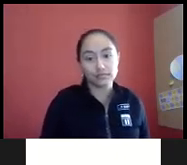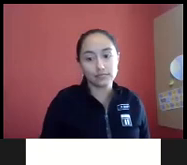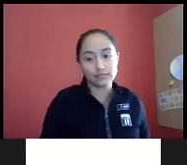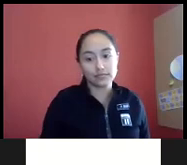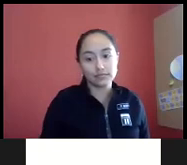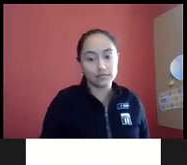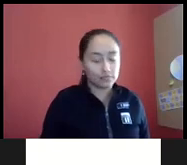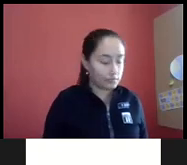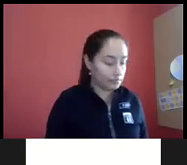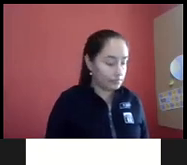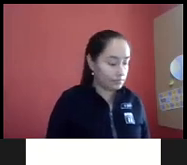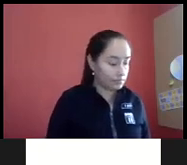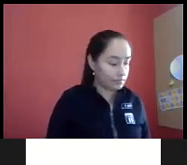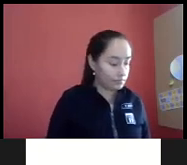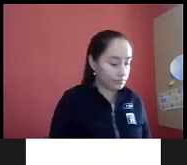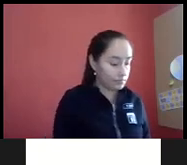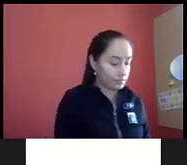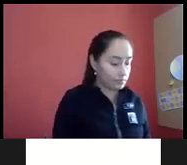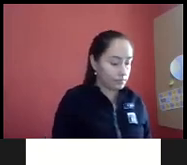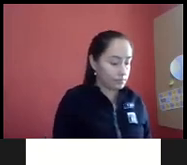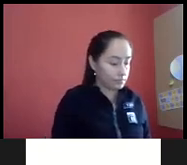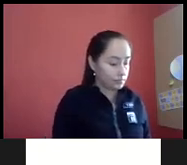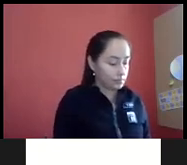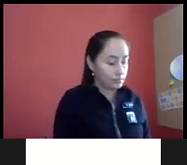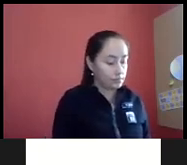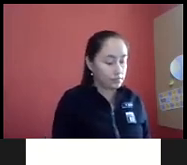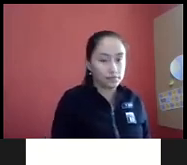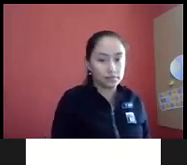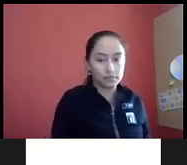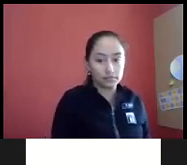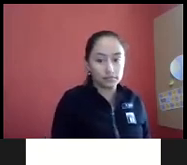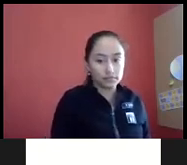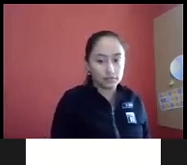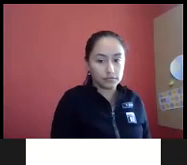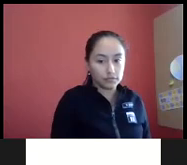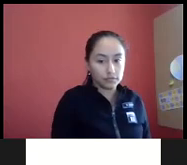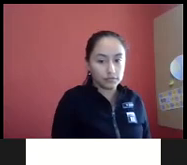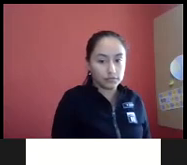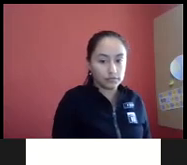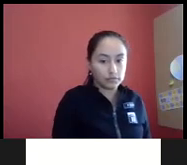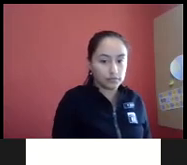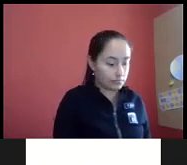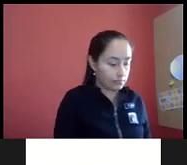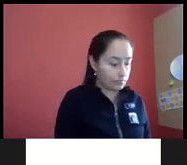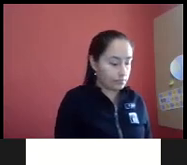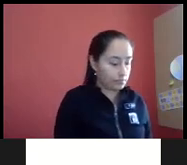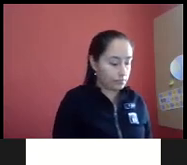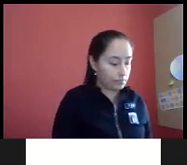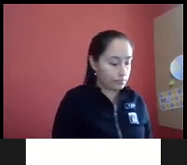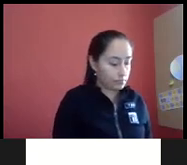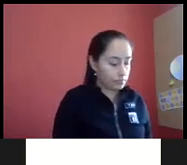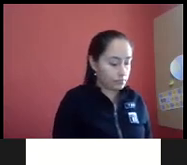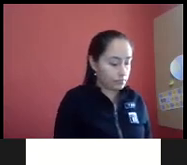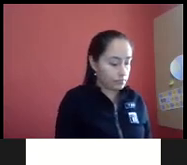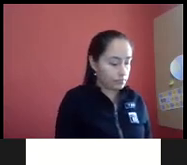of academic presentation that uses poster as the main visual aid for the presentation.